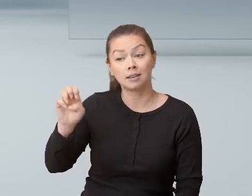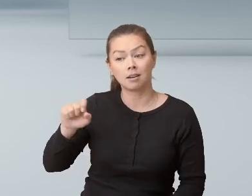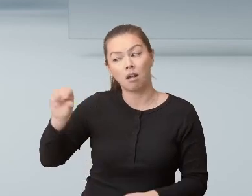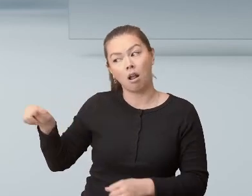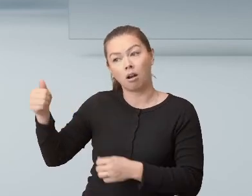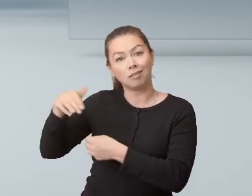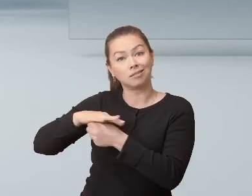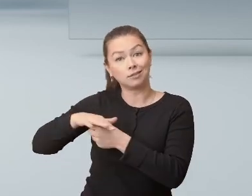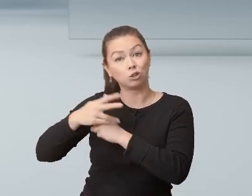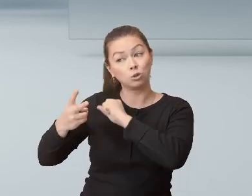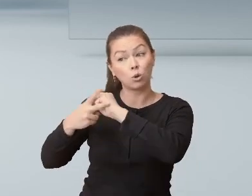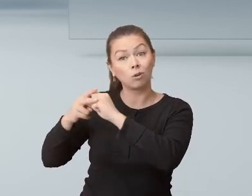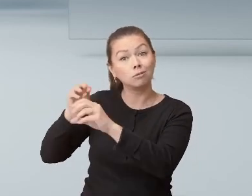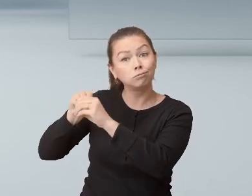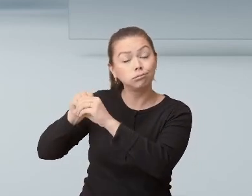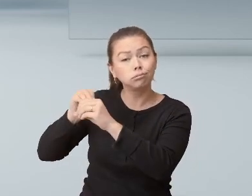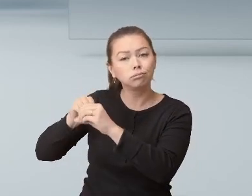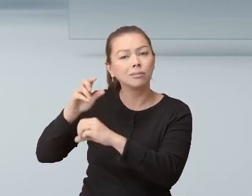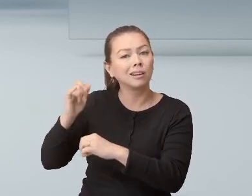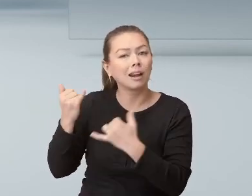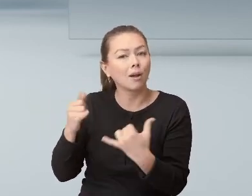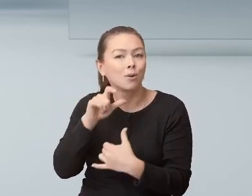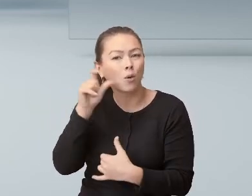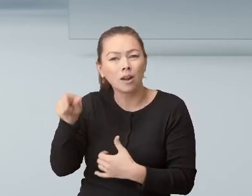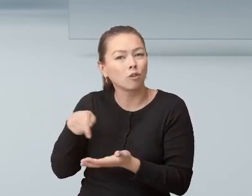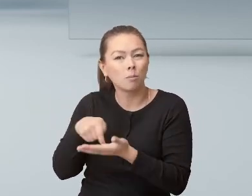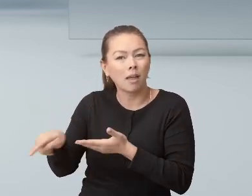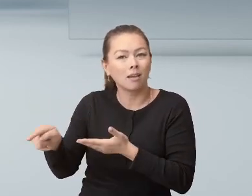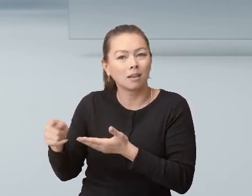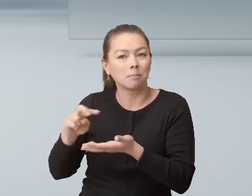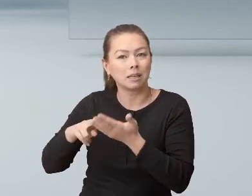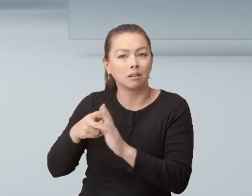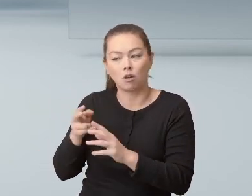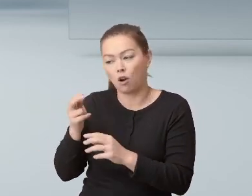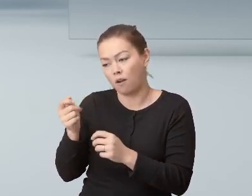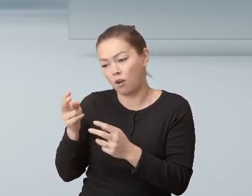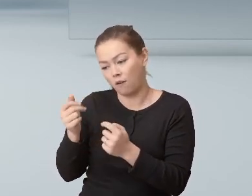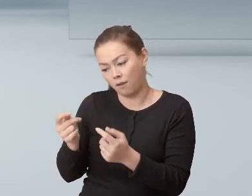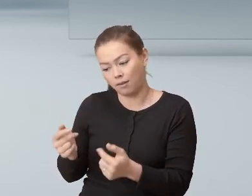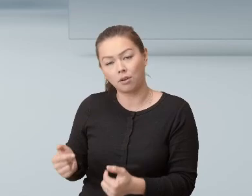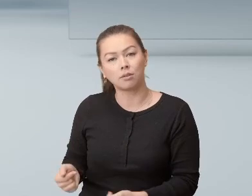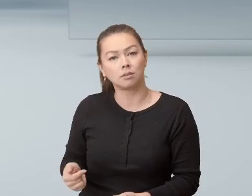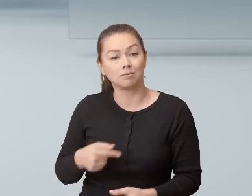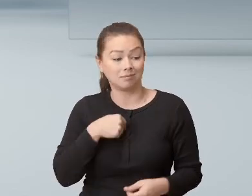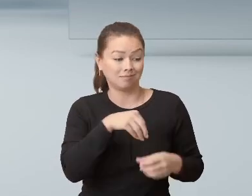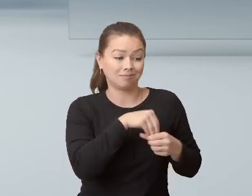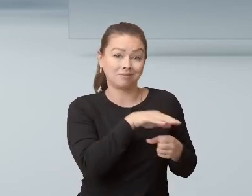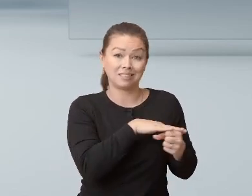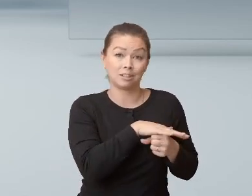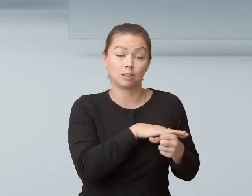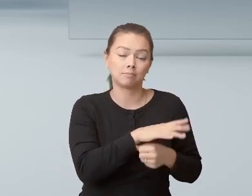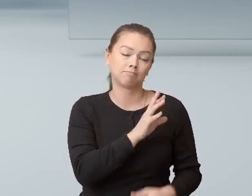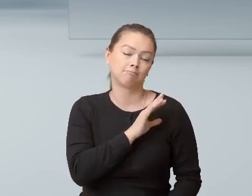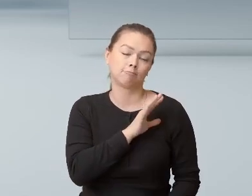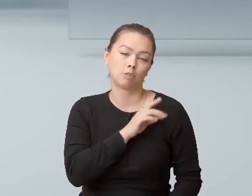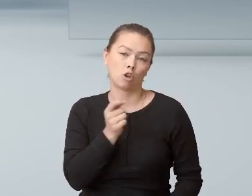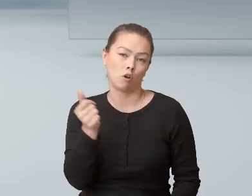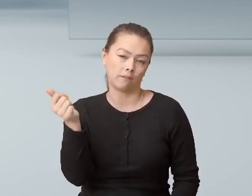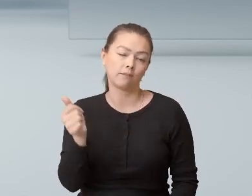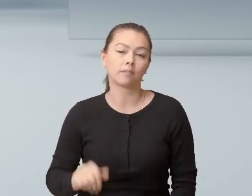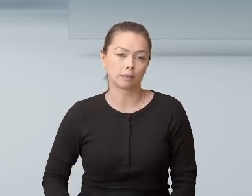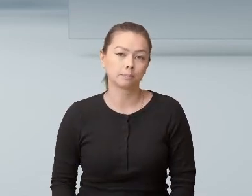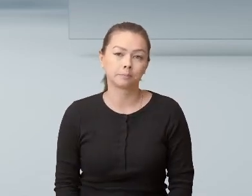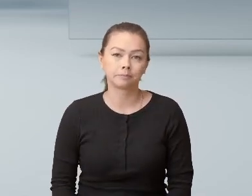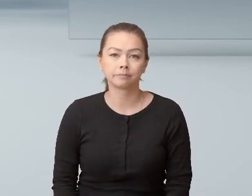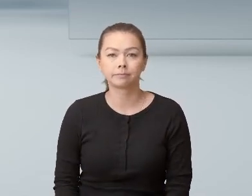stuff that goes along with having on-premise hardware goes away as well. Yeah, Mike, if I could add too on the scalability